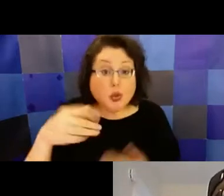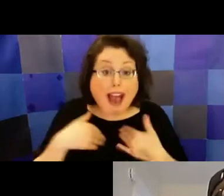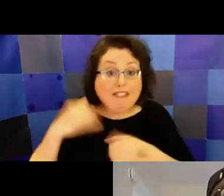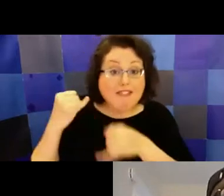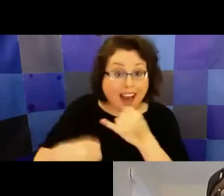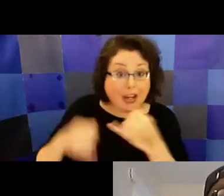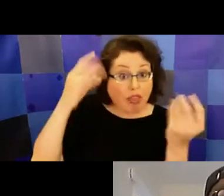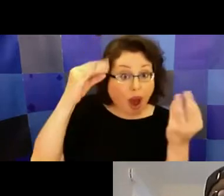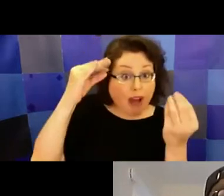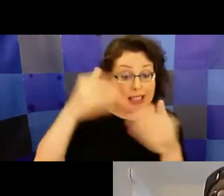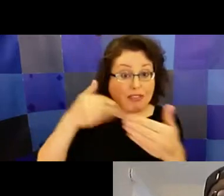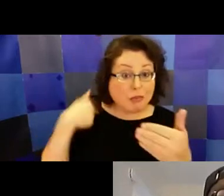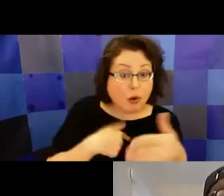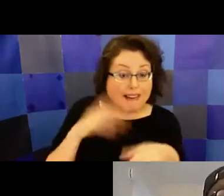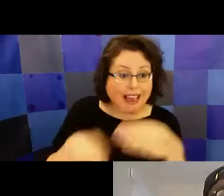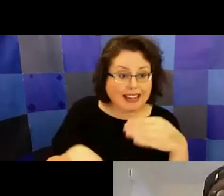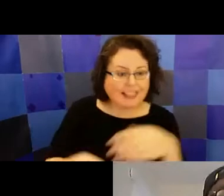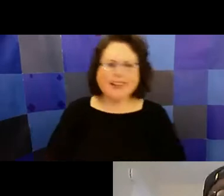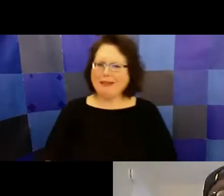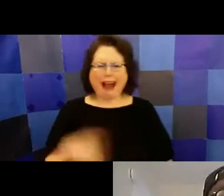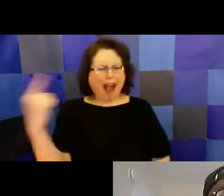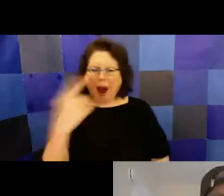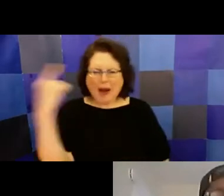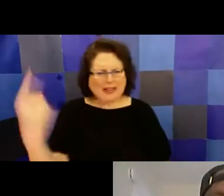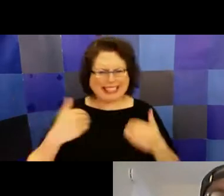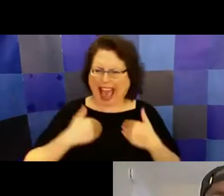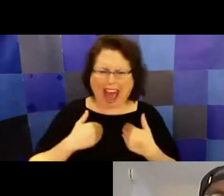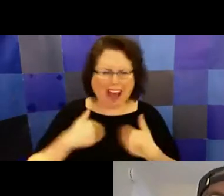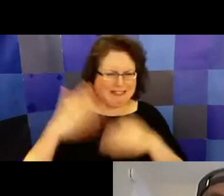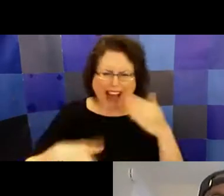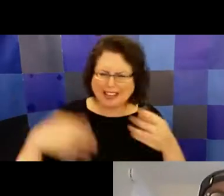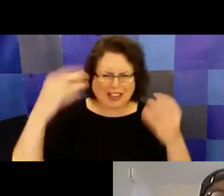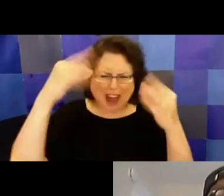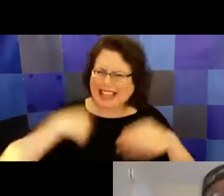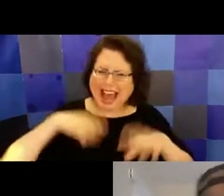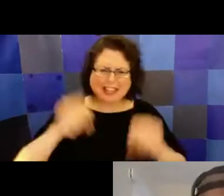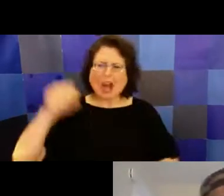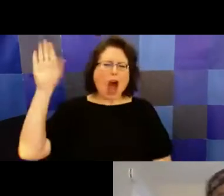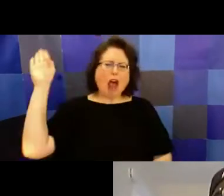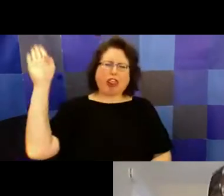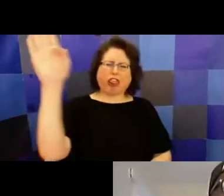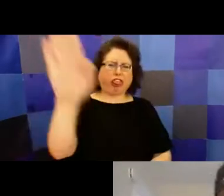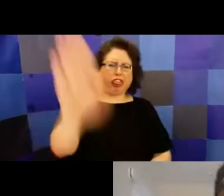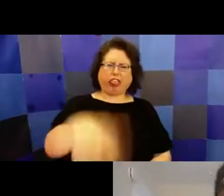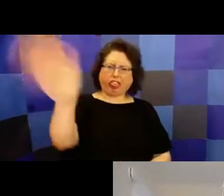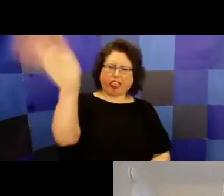out? Well, I always have final thoughts because I'm a professor. Professors talk all day long.